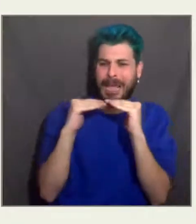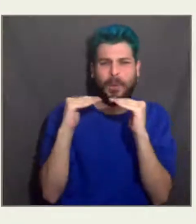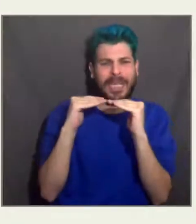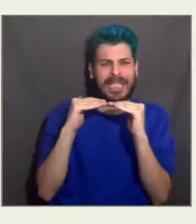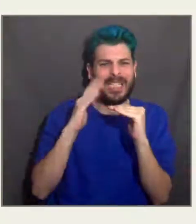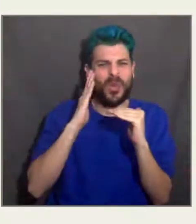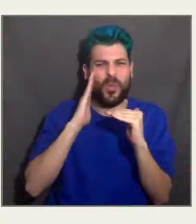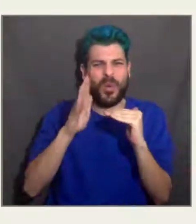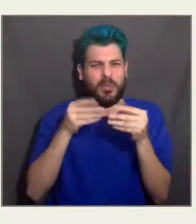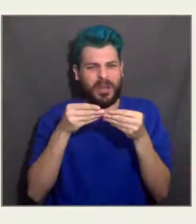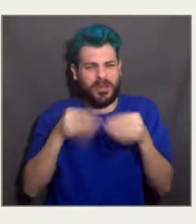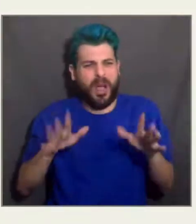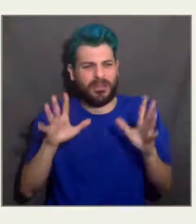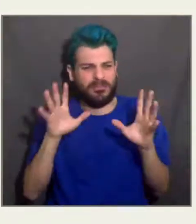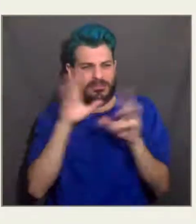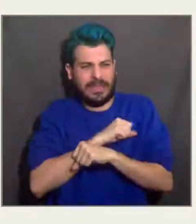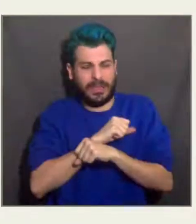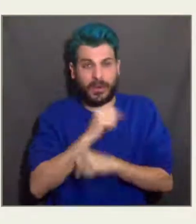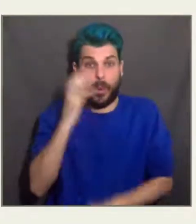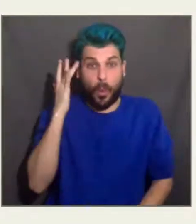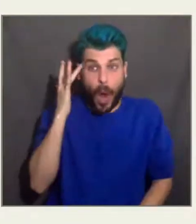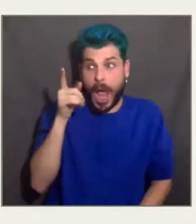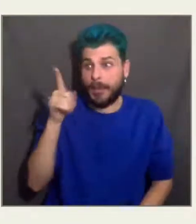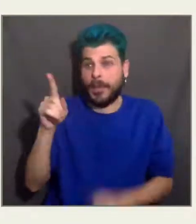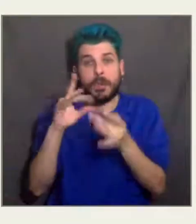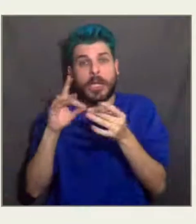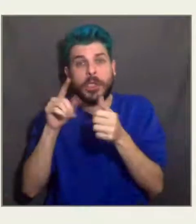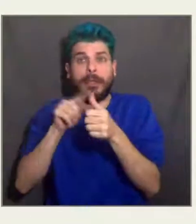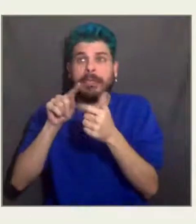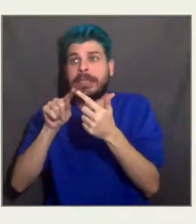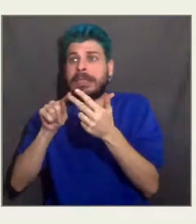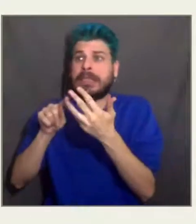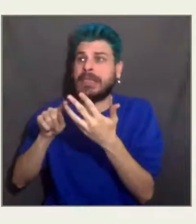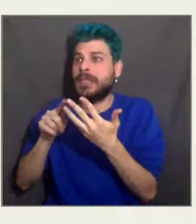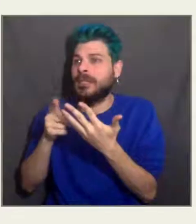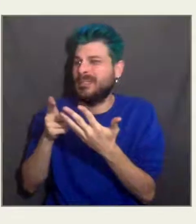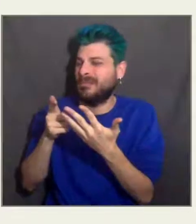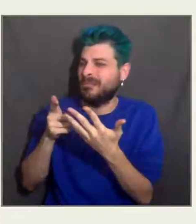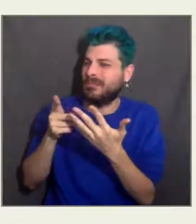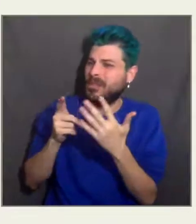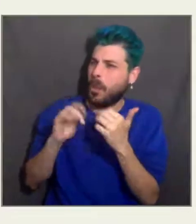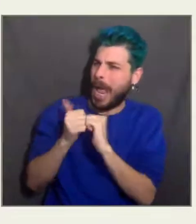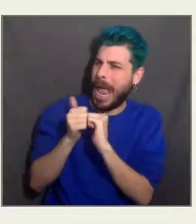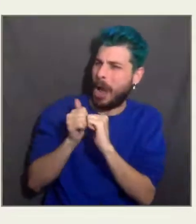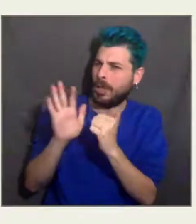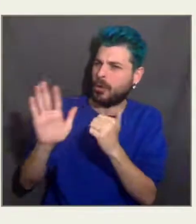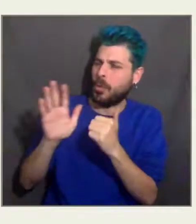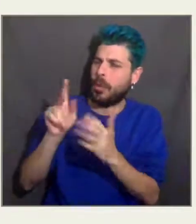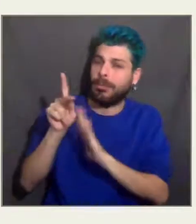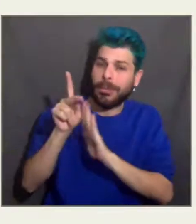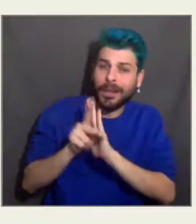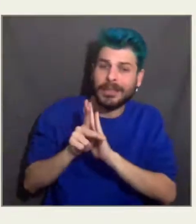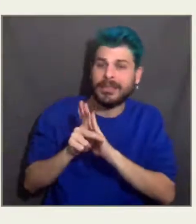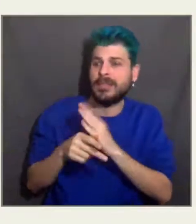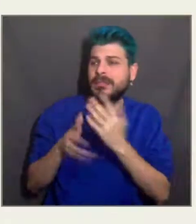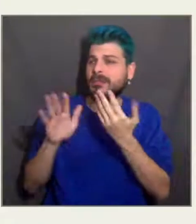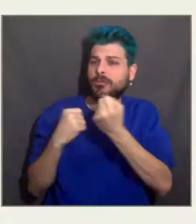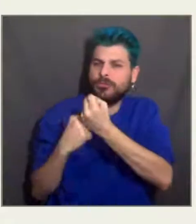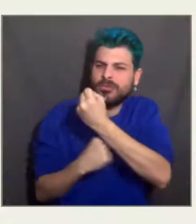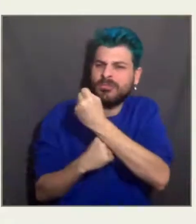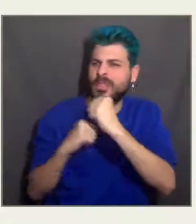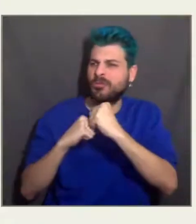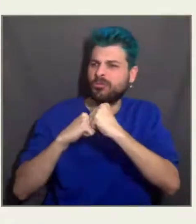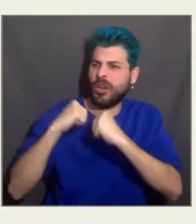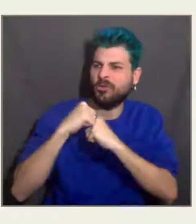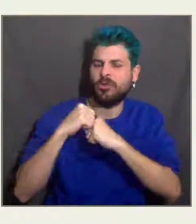priority shifts you lifted up in your commentary. What can you share with us concerning Metro's policies, frameworks, programs,